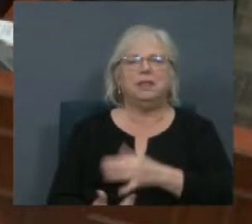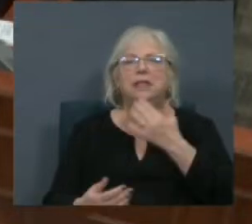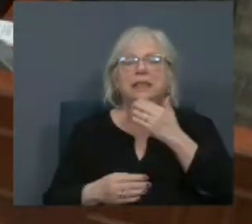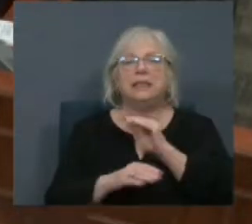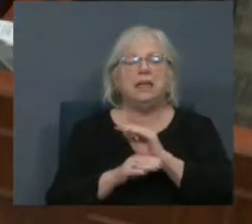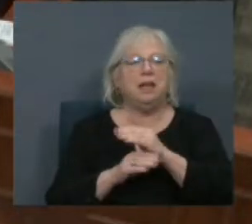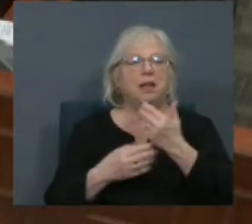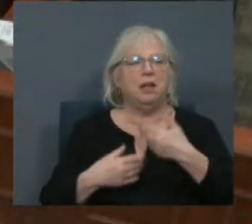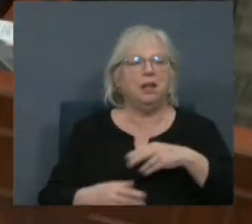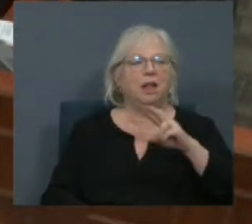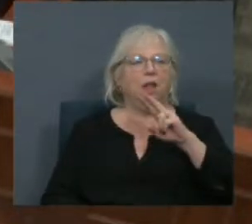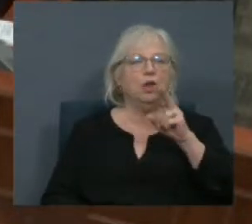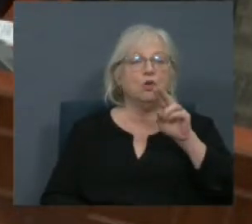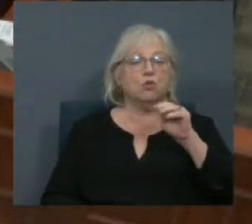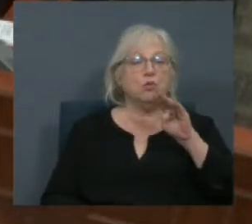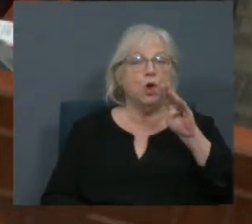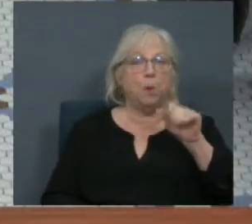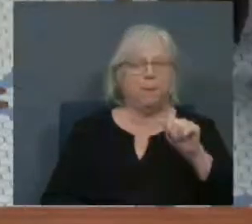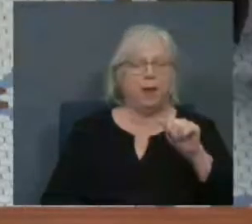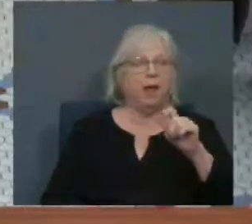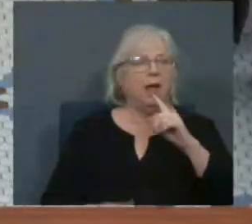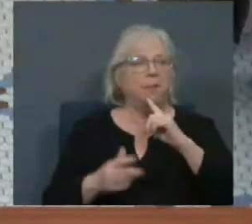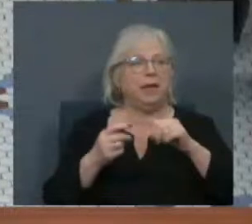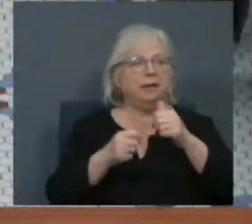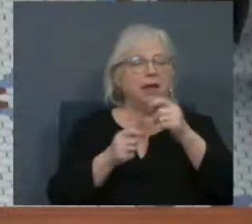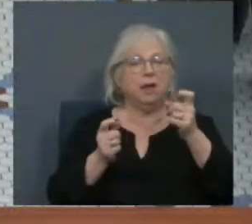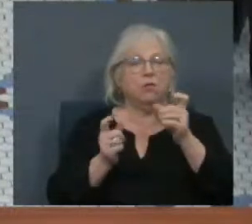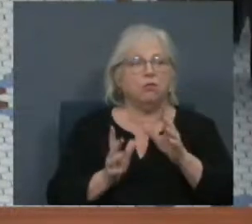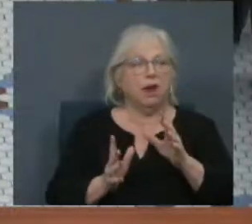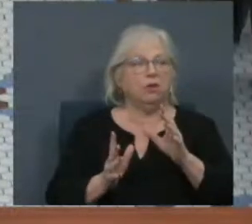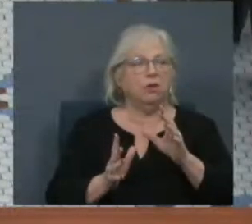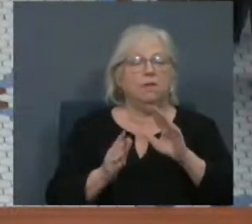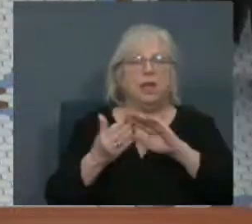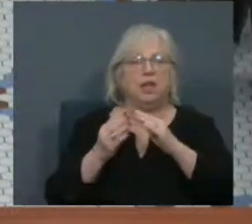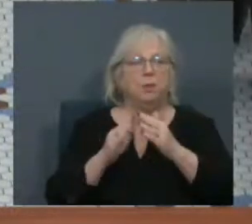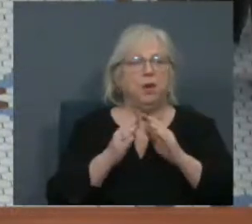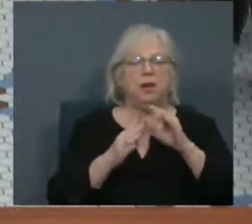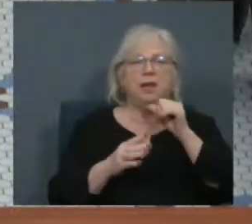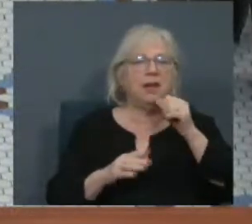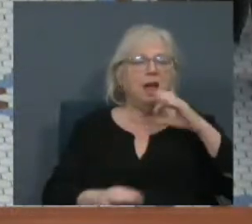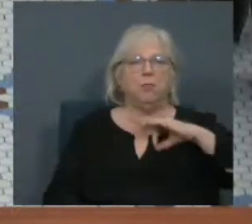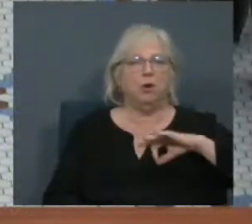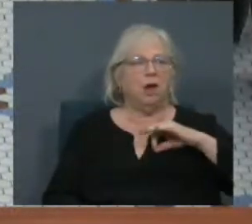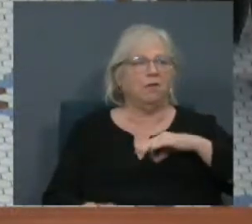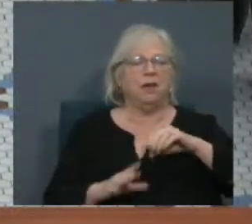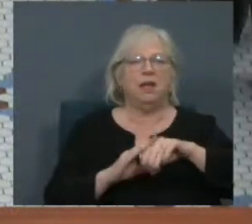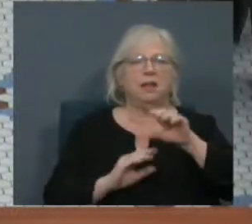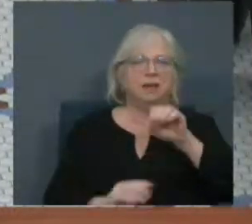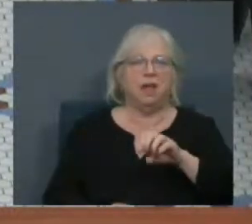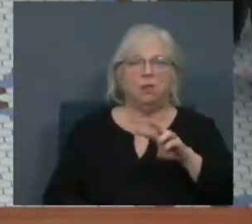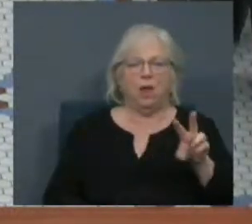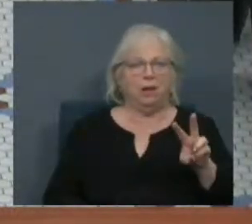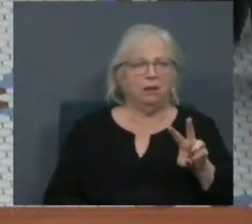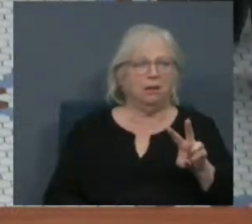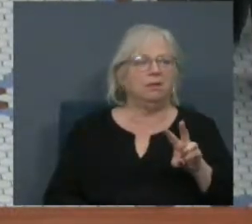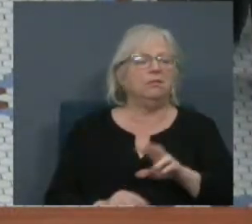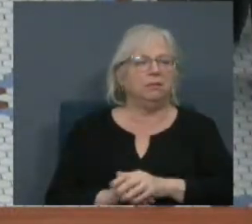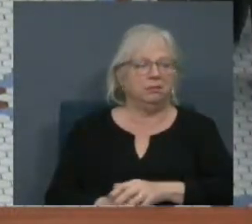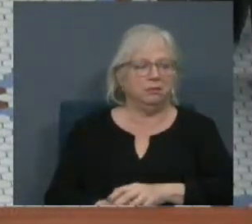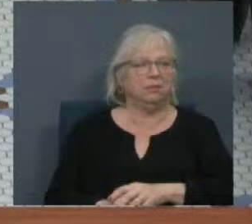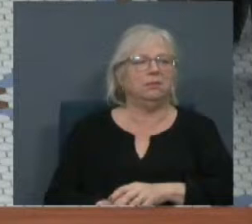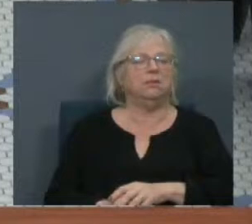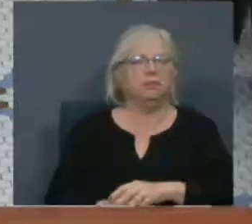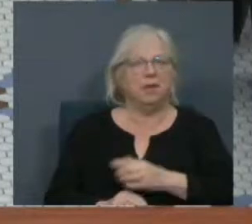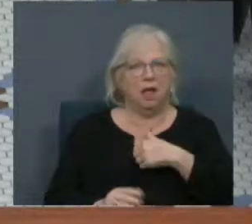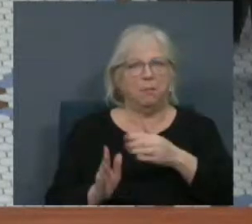Good evening. My name is Rumba. I'm the executive director of a community nonprofit in Southwest.